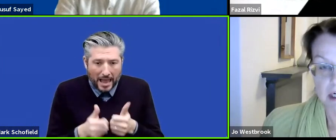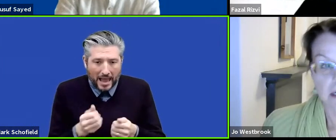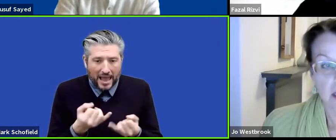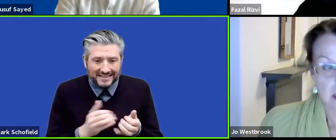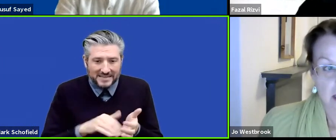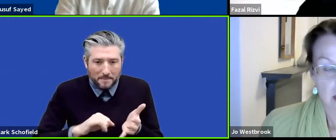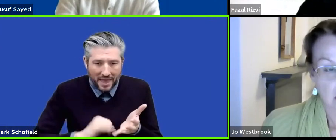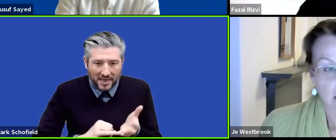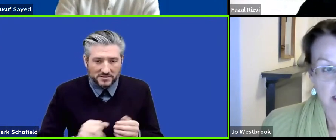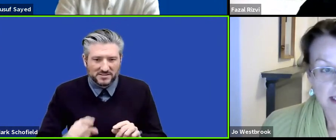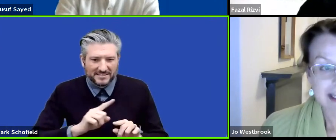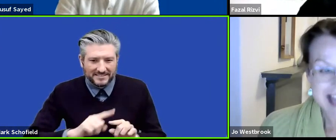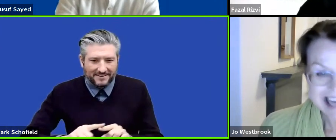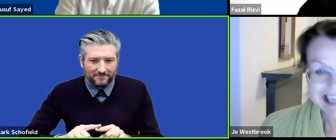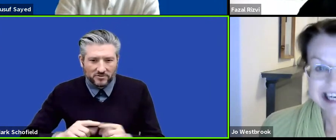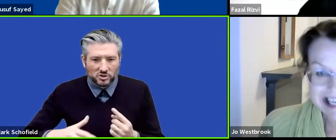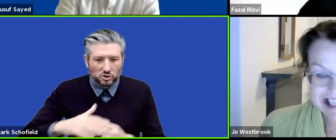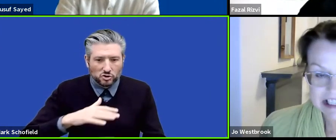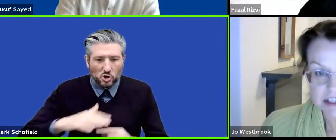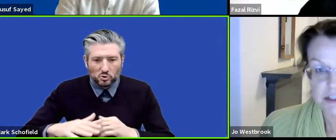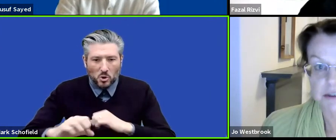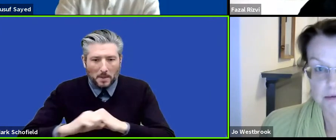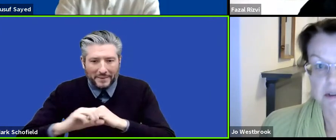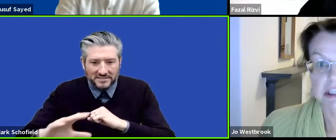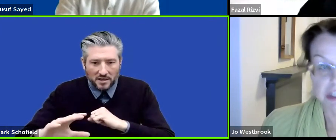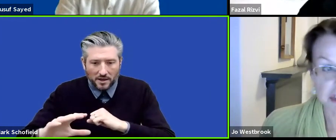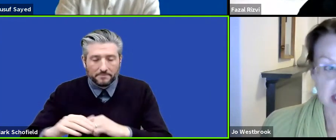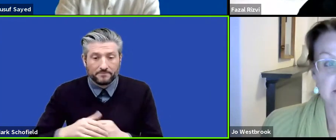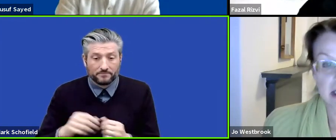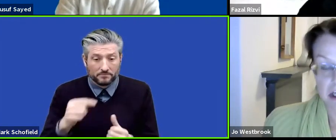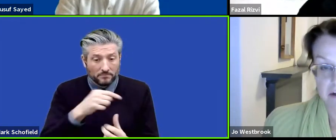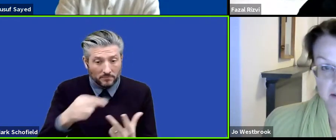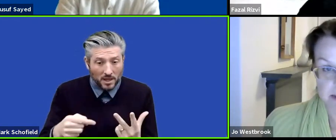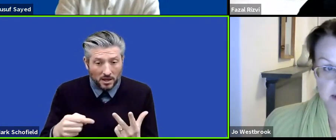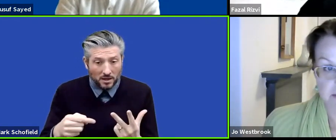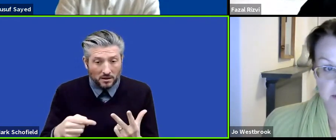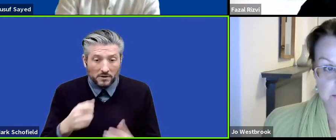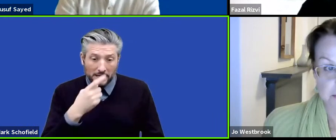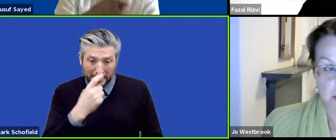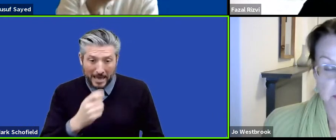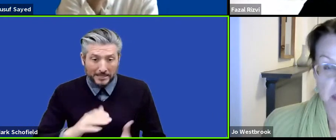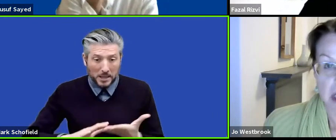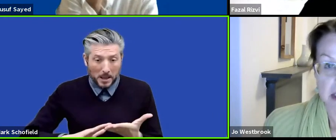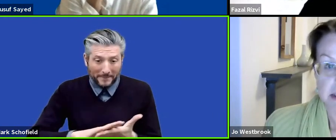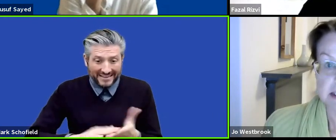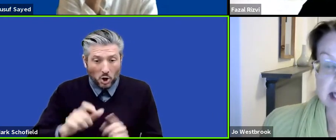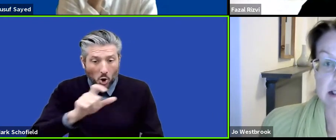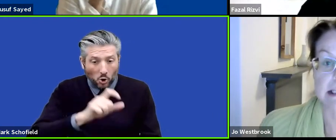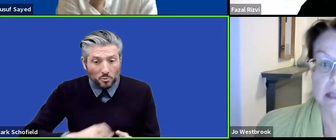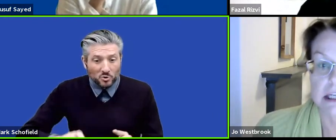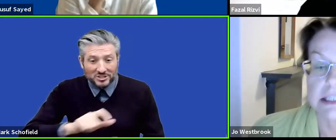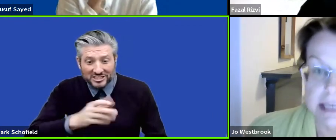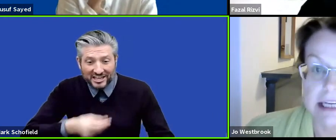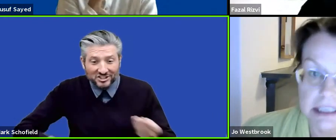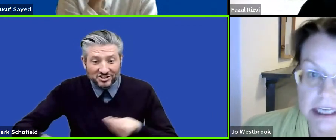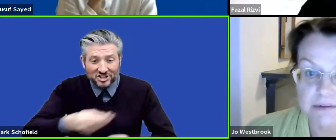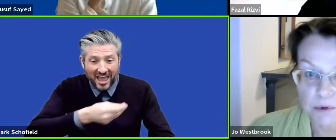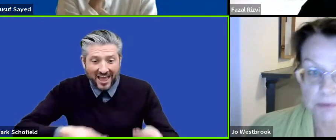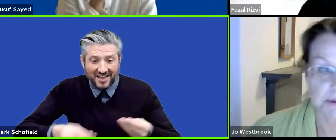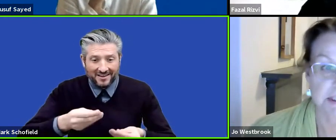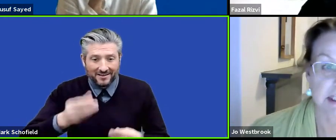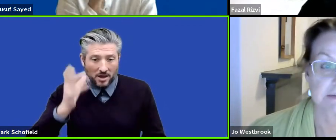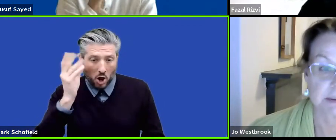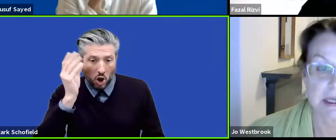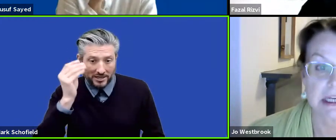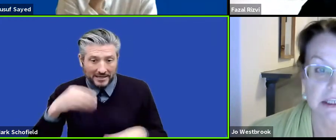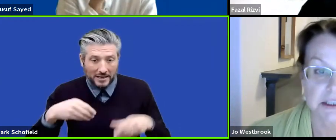those can lead to communities sharing learning materials. So does that give a